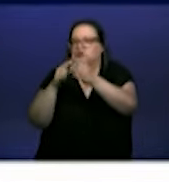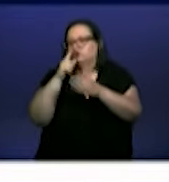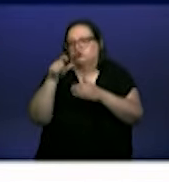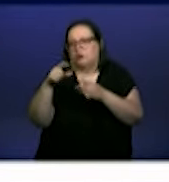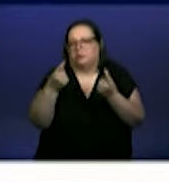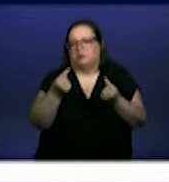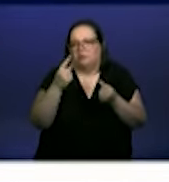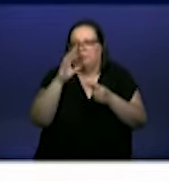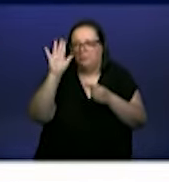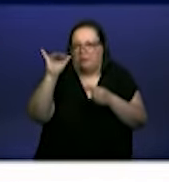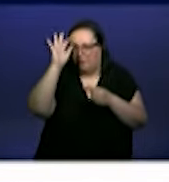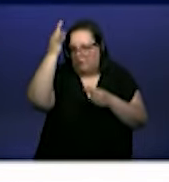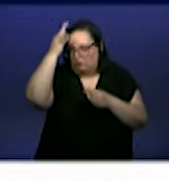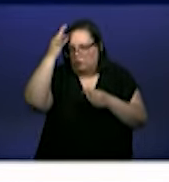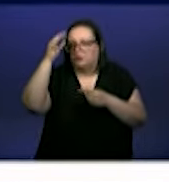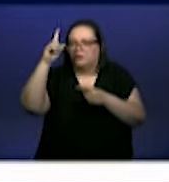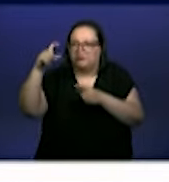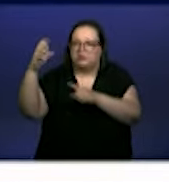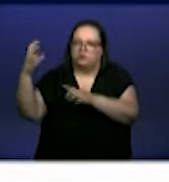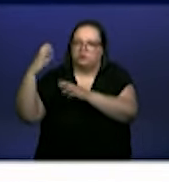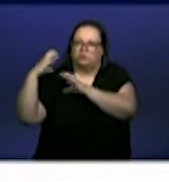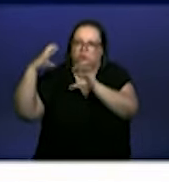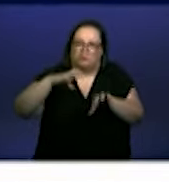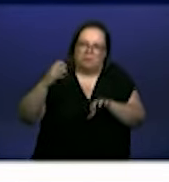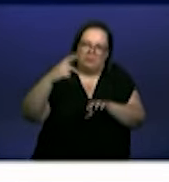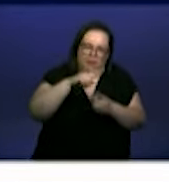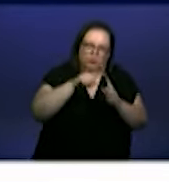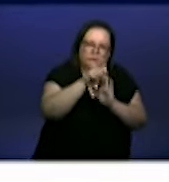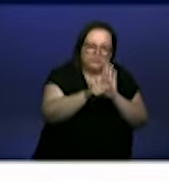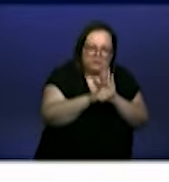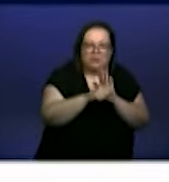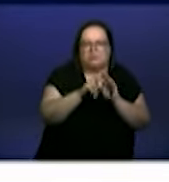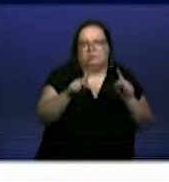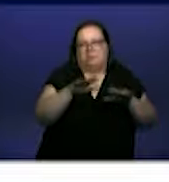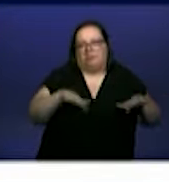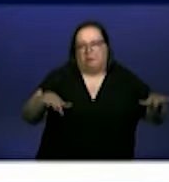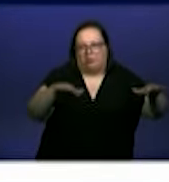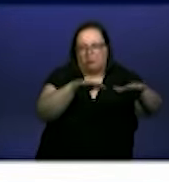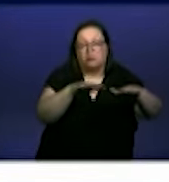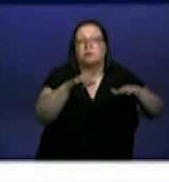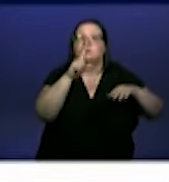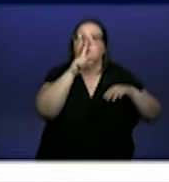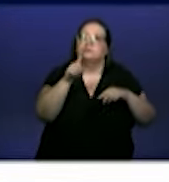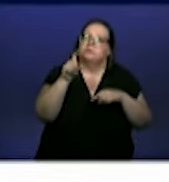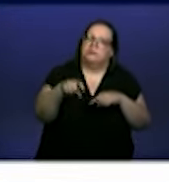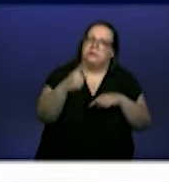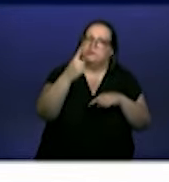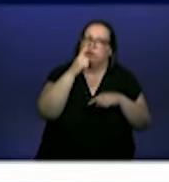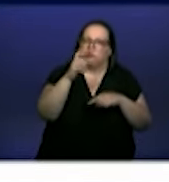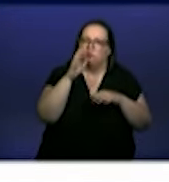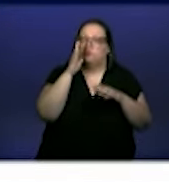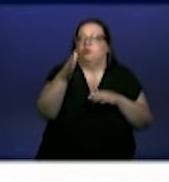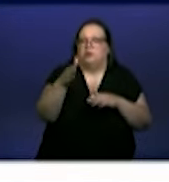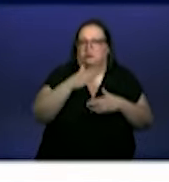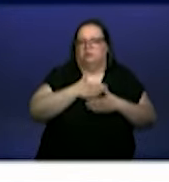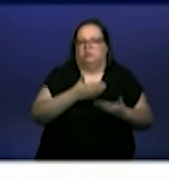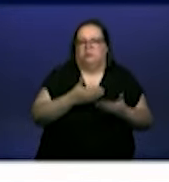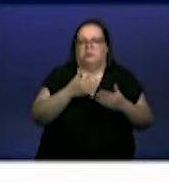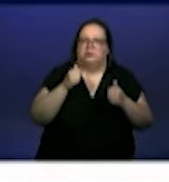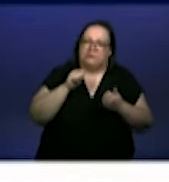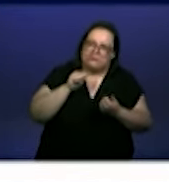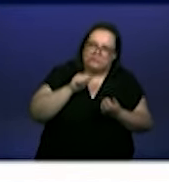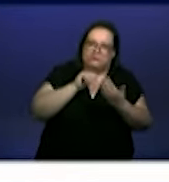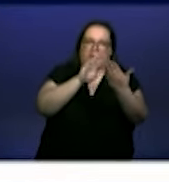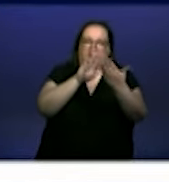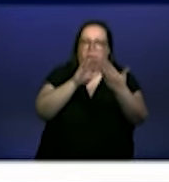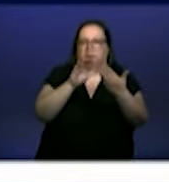entertained or done at all by the federal government. It needs to come back to the states or to the people respectively. And we've got to have somebody that's going to do that, who's going to stand up to the cabal in